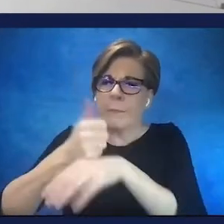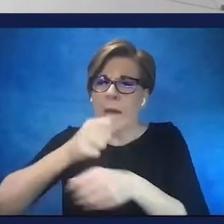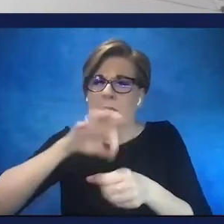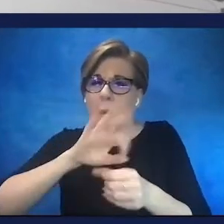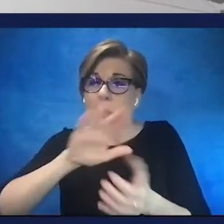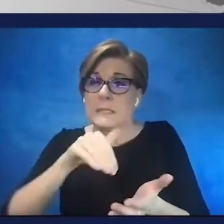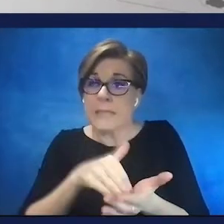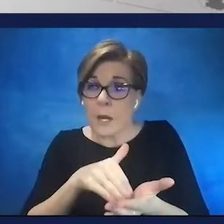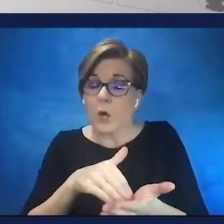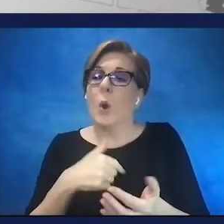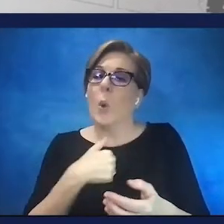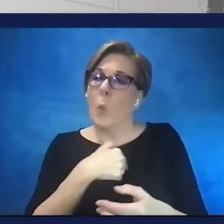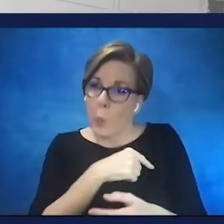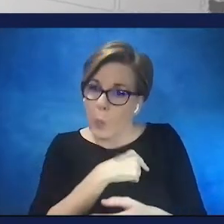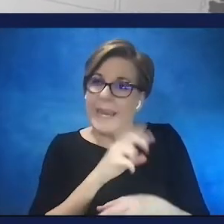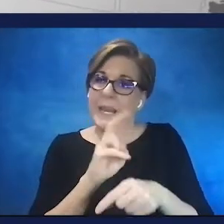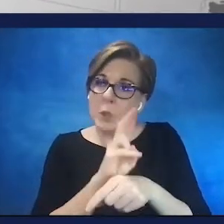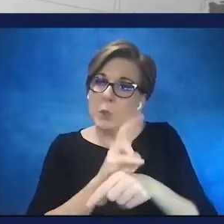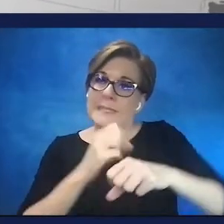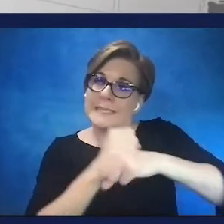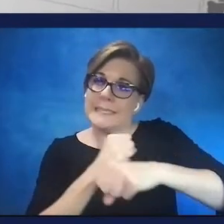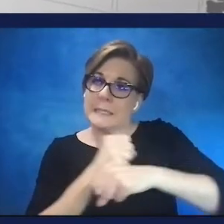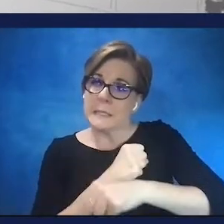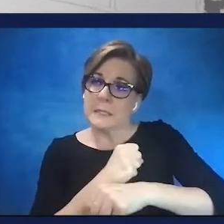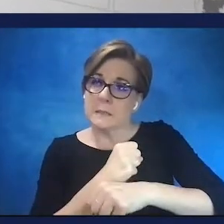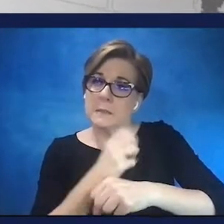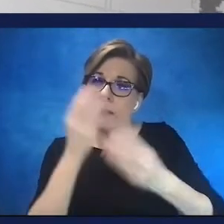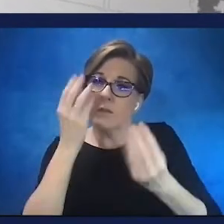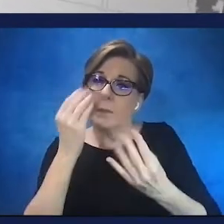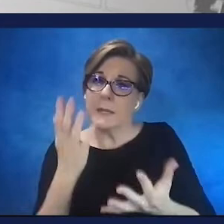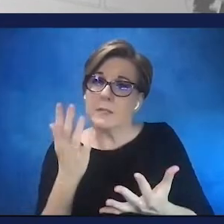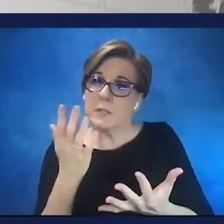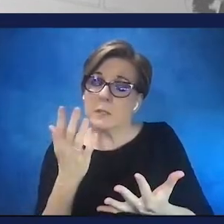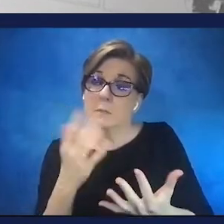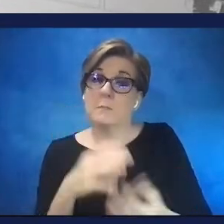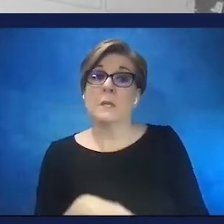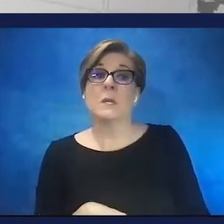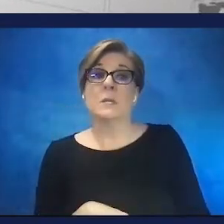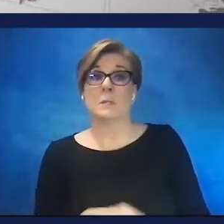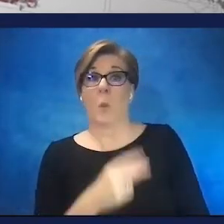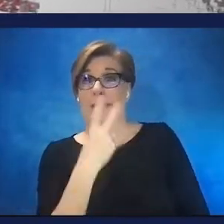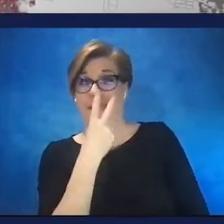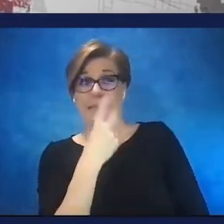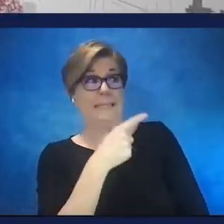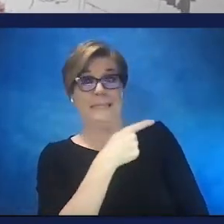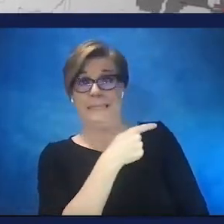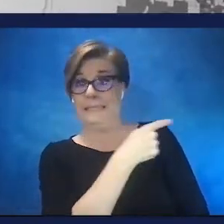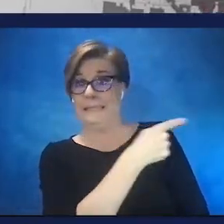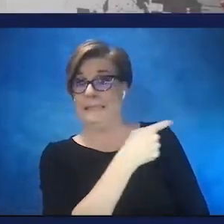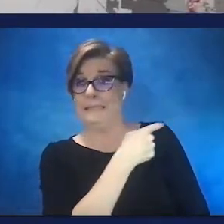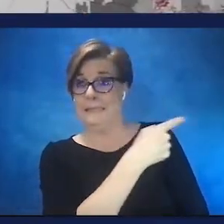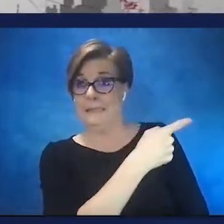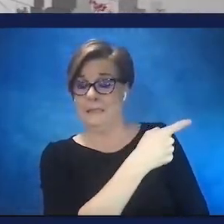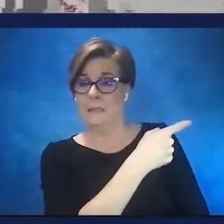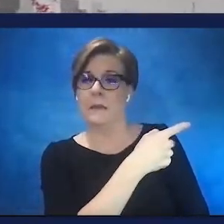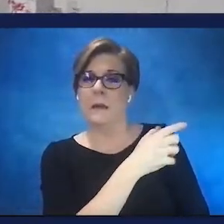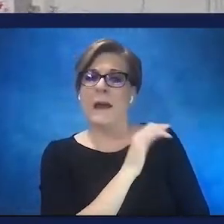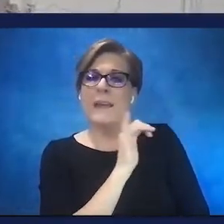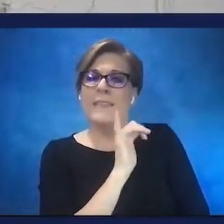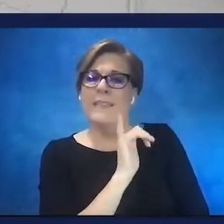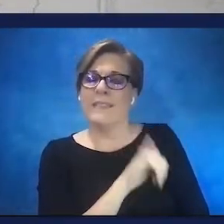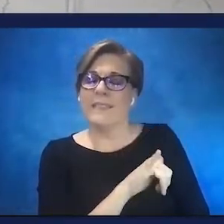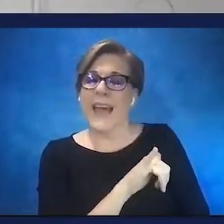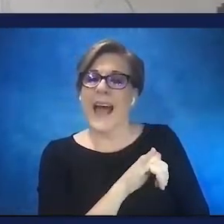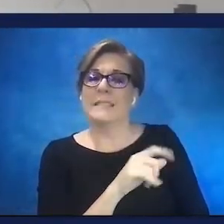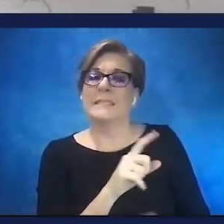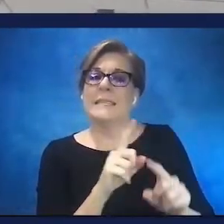vote centers, we use data-driven decisions. What I mean by that is, in this instance, we're seeing the